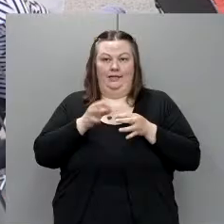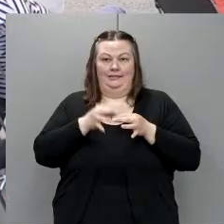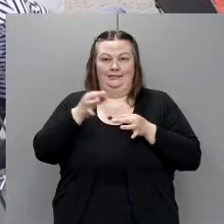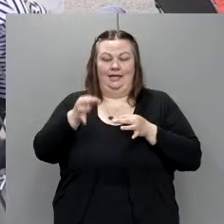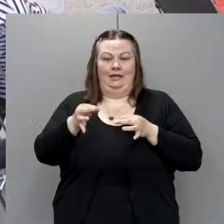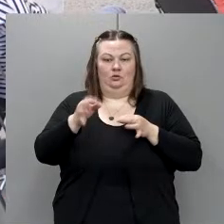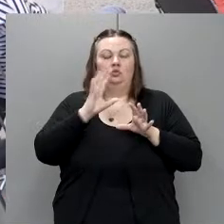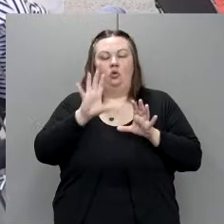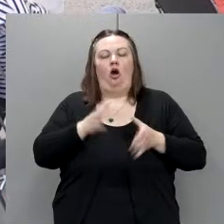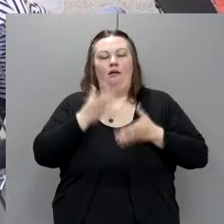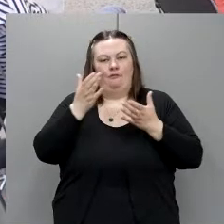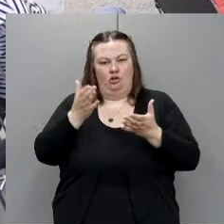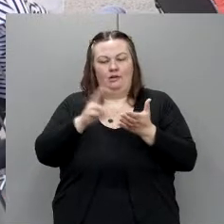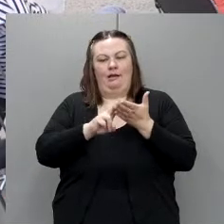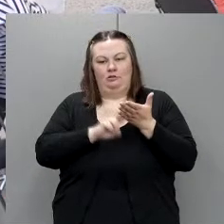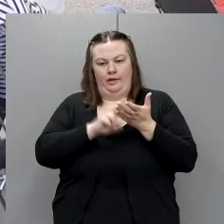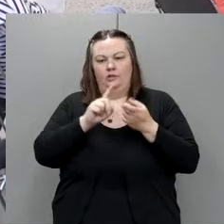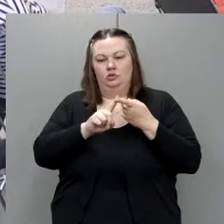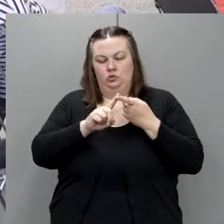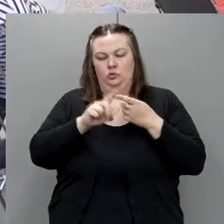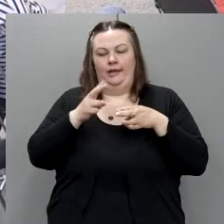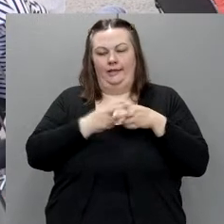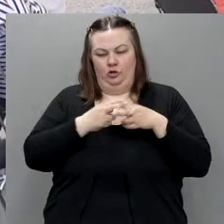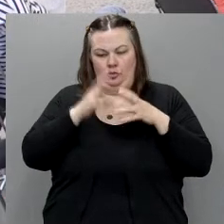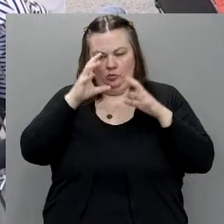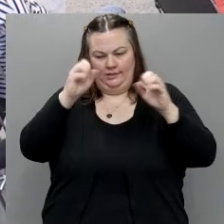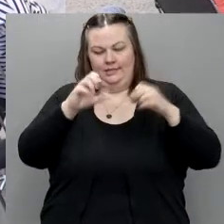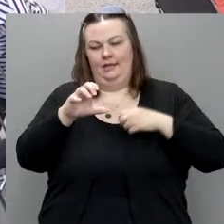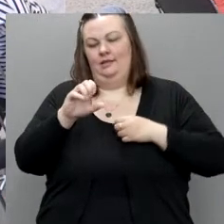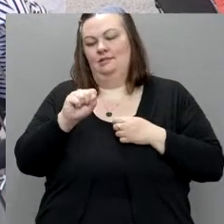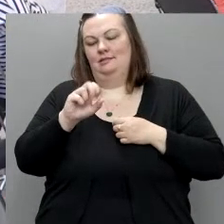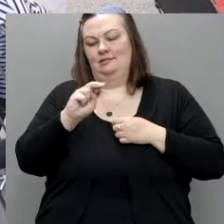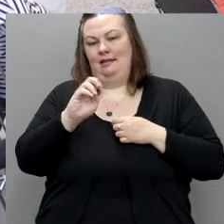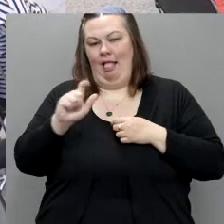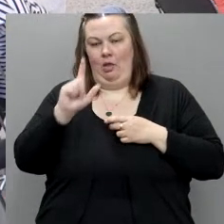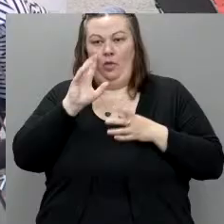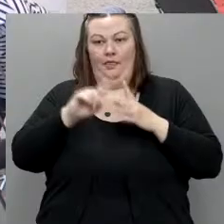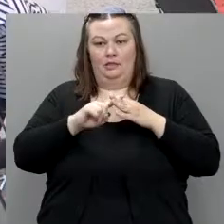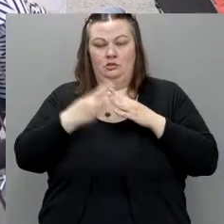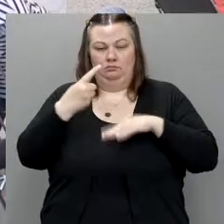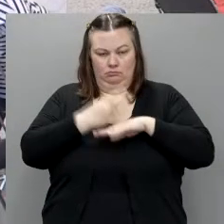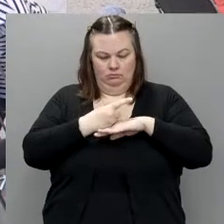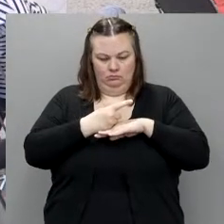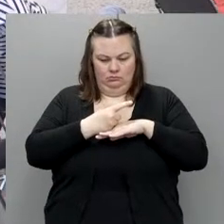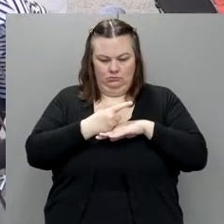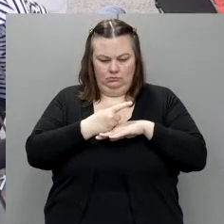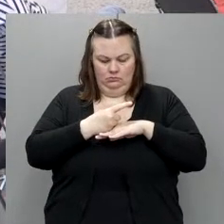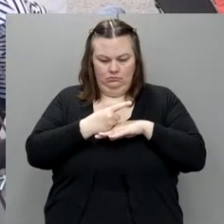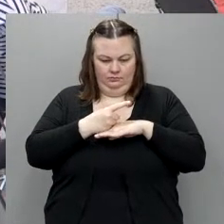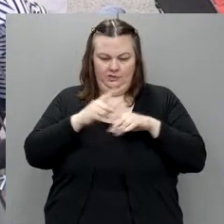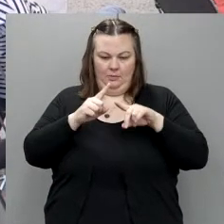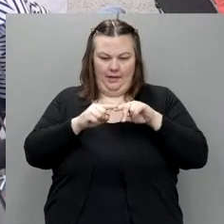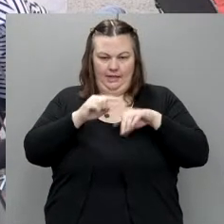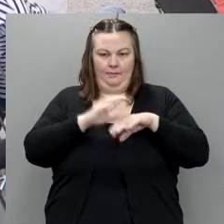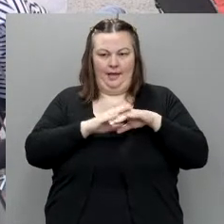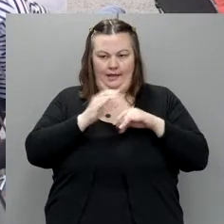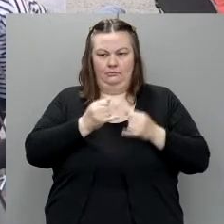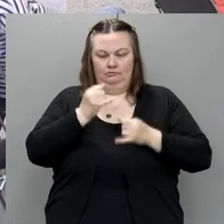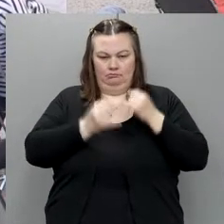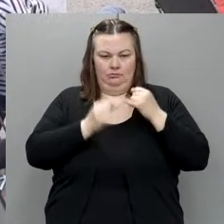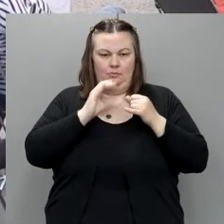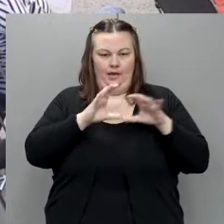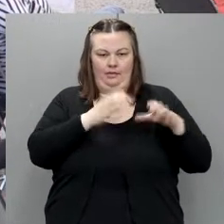the contract to interim president Shonda Richardson Snell with the effective date being upon execution by